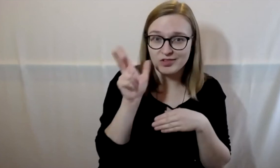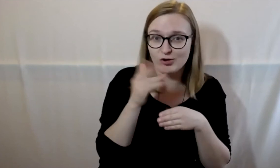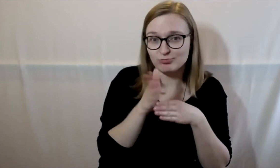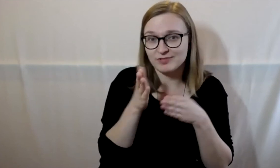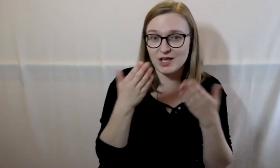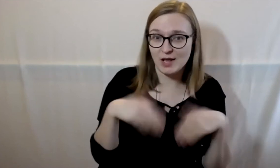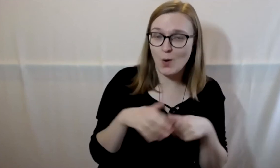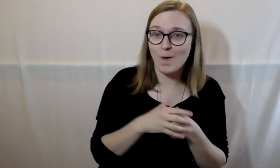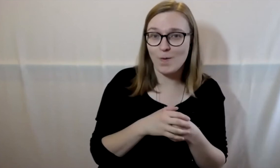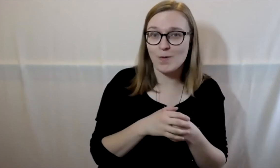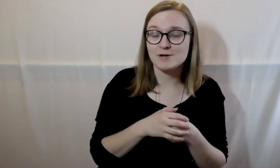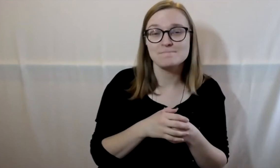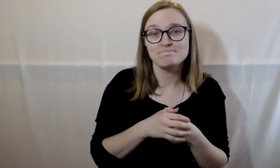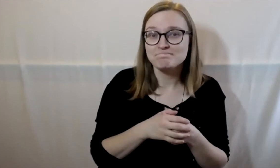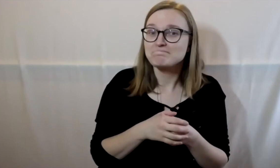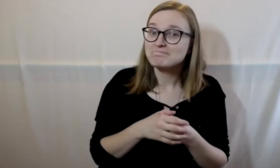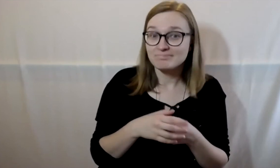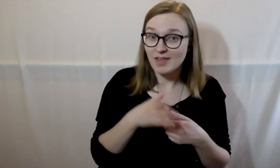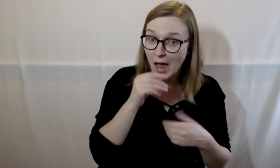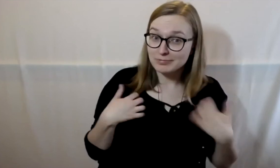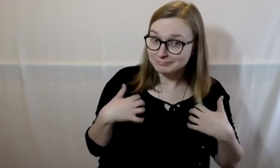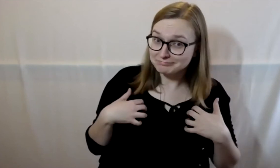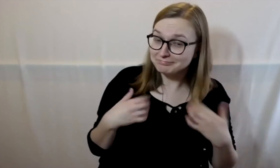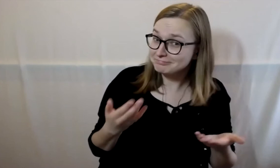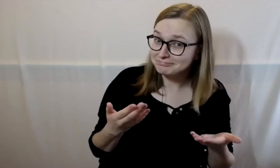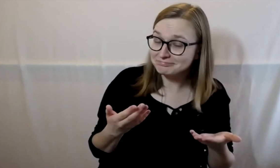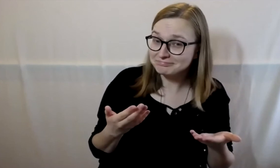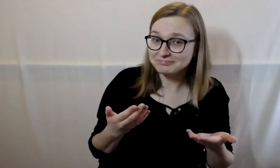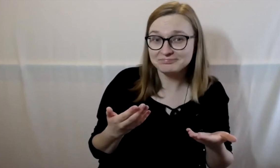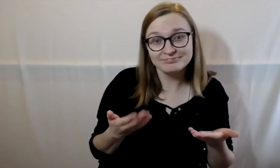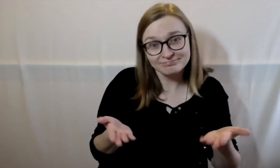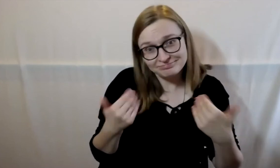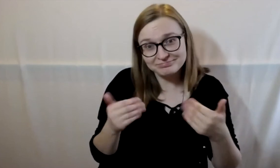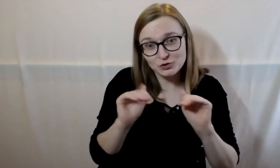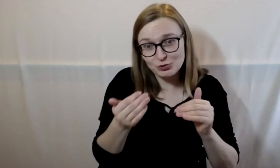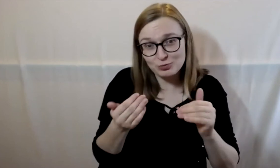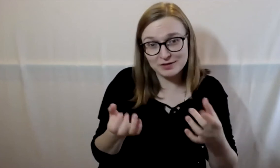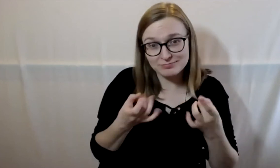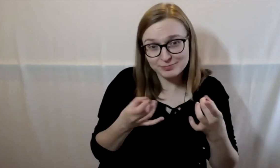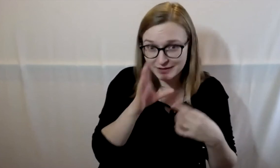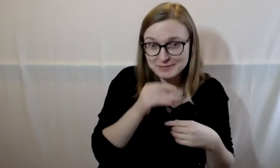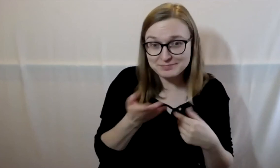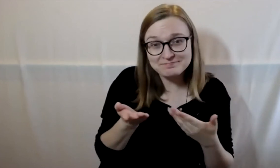how tight can you make it? How brief, clear, and concise?